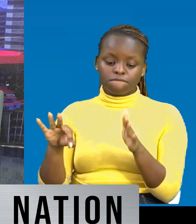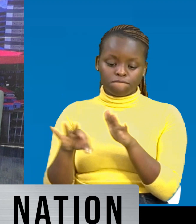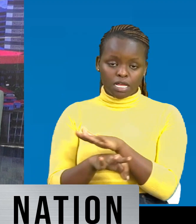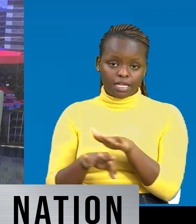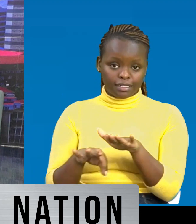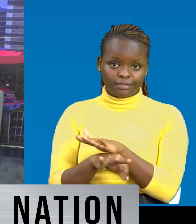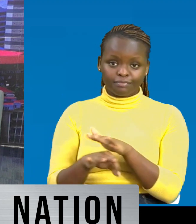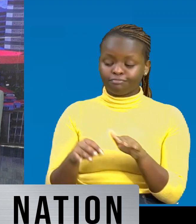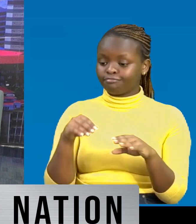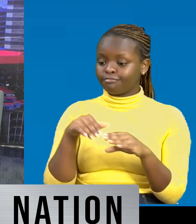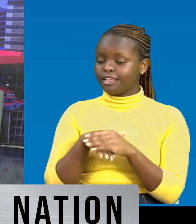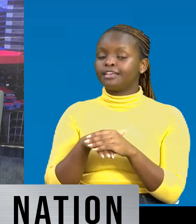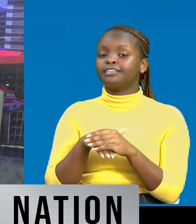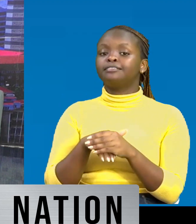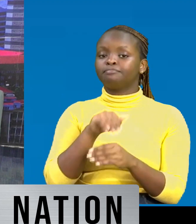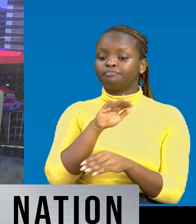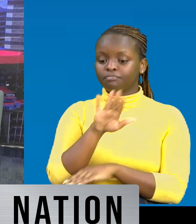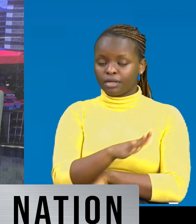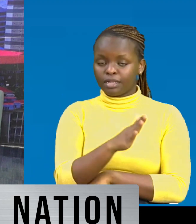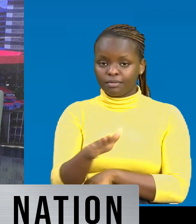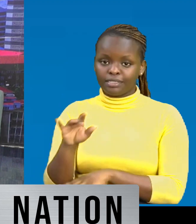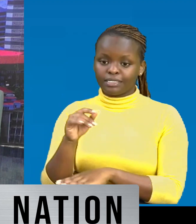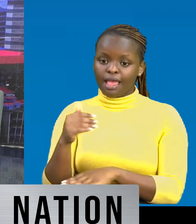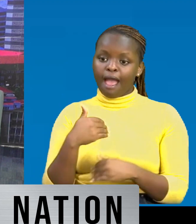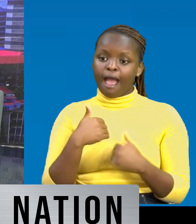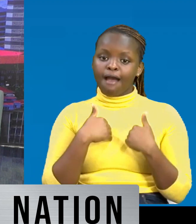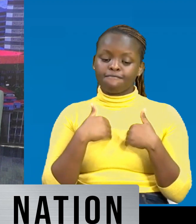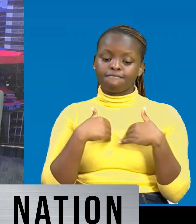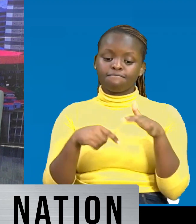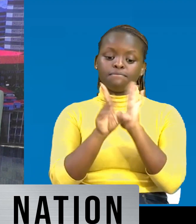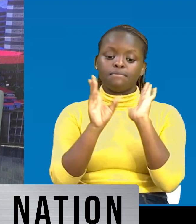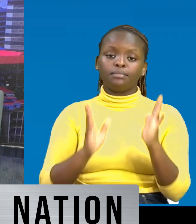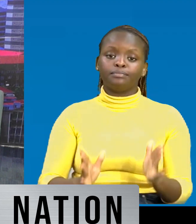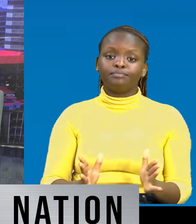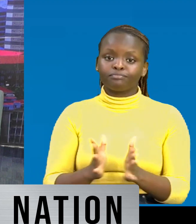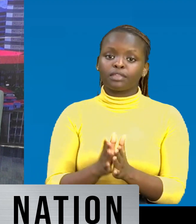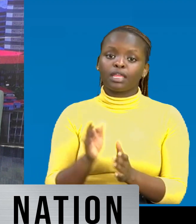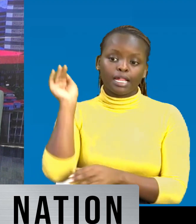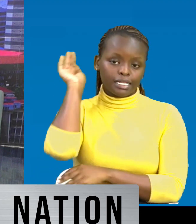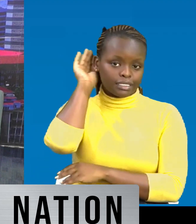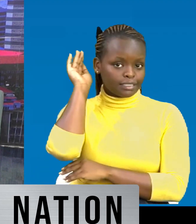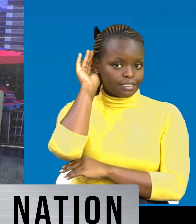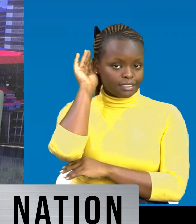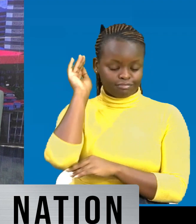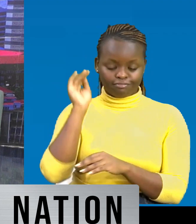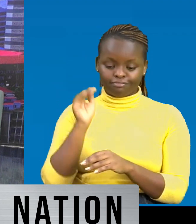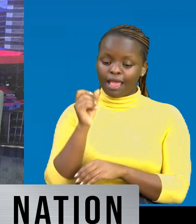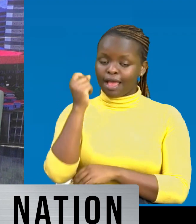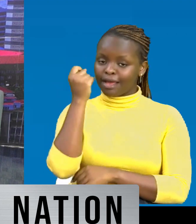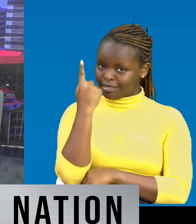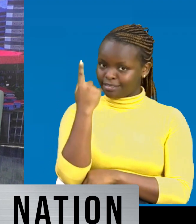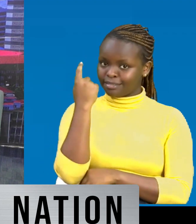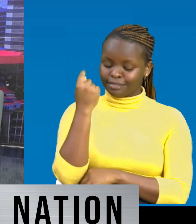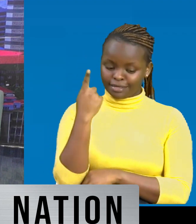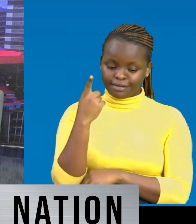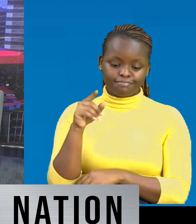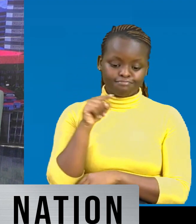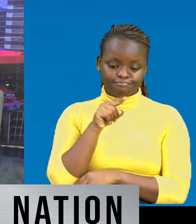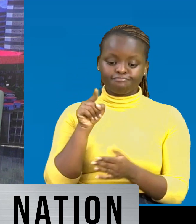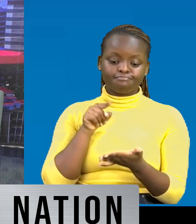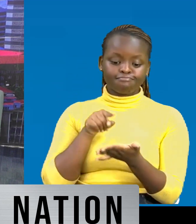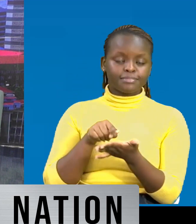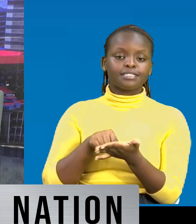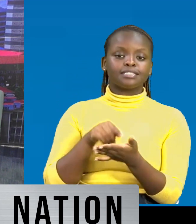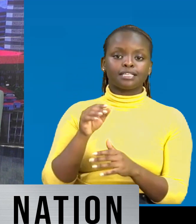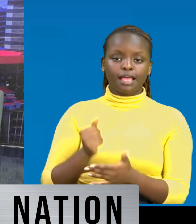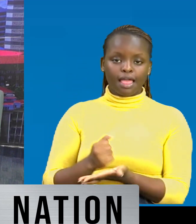believe that we have legislators who are listening, and I hope that they can understand that this is going to help this country. It is